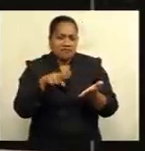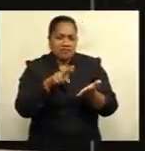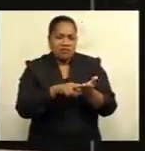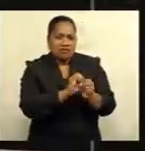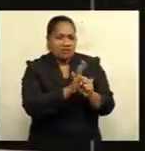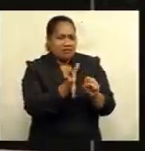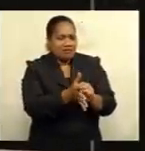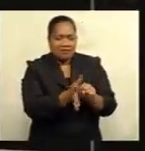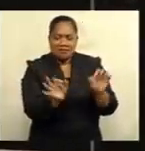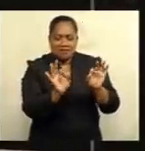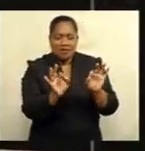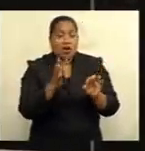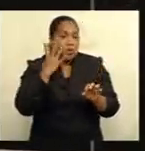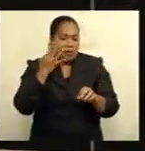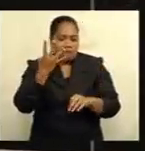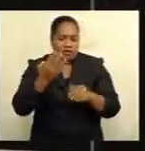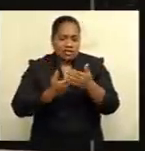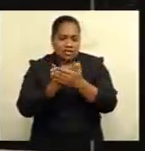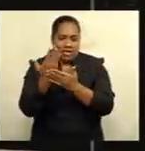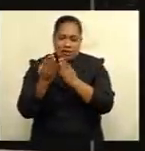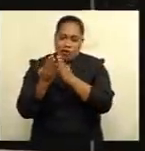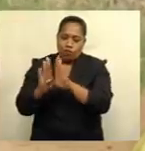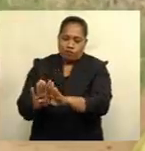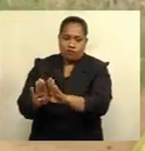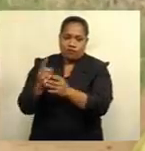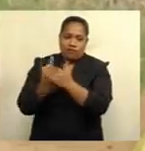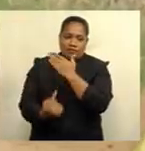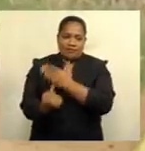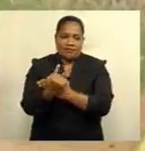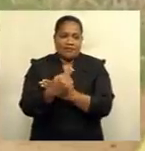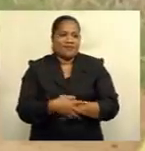the 14-day lockdown. Eleanor Turangaivu has more.